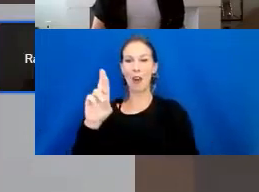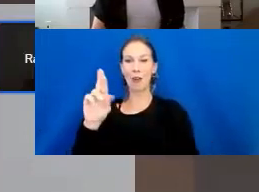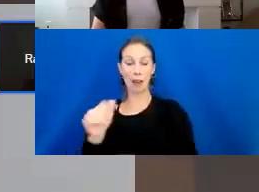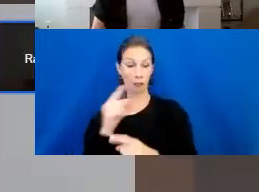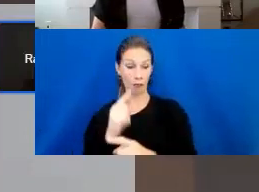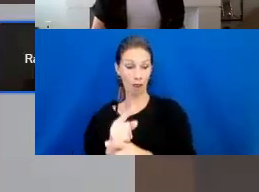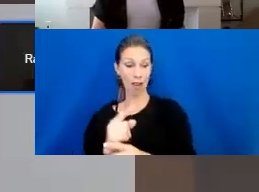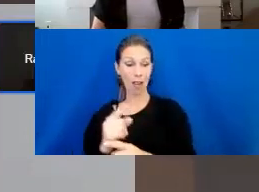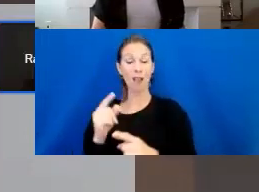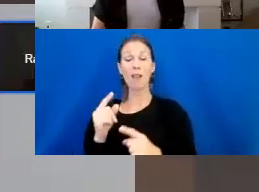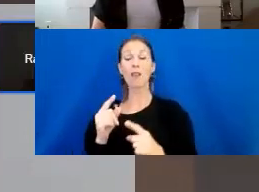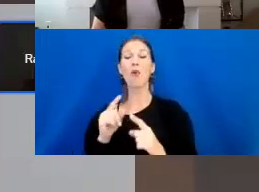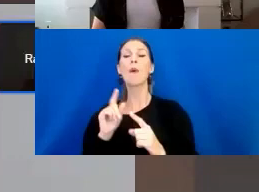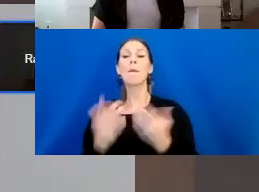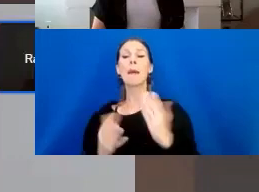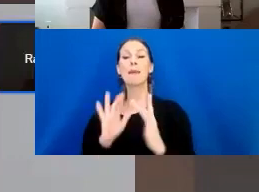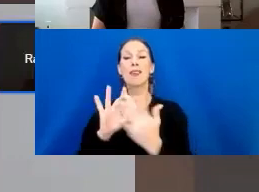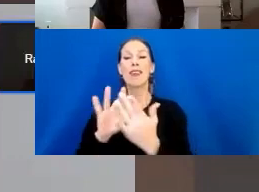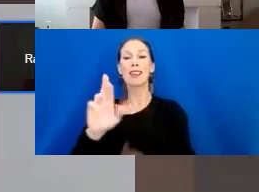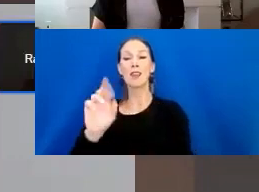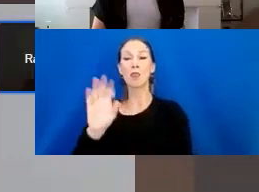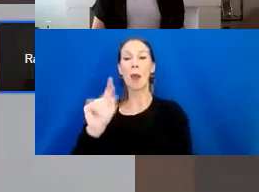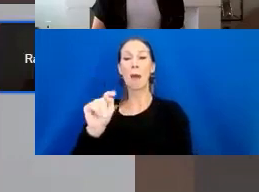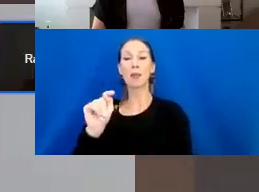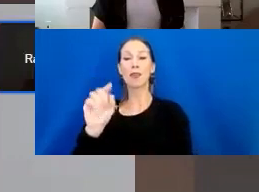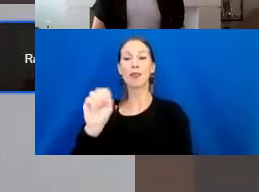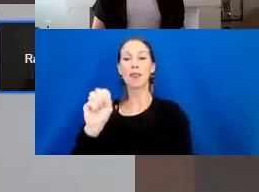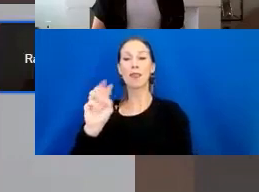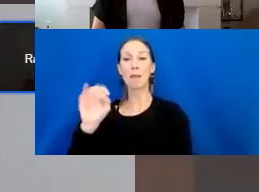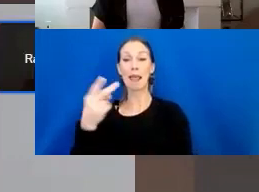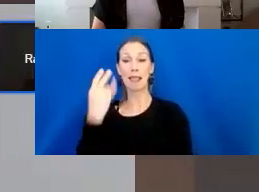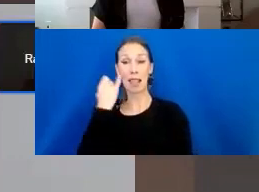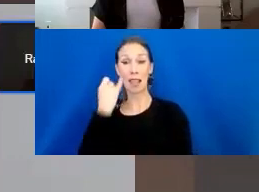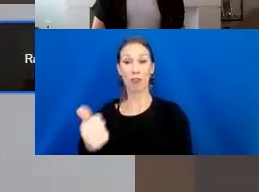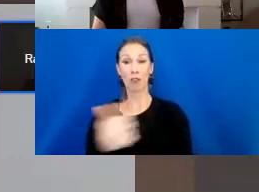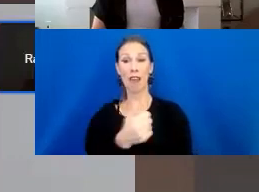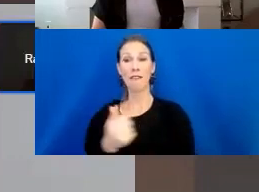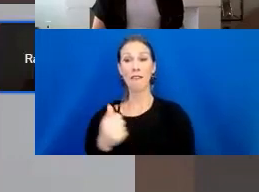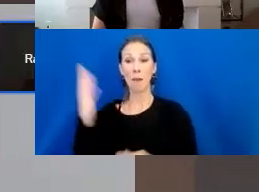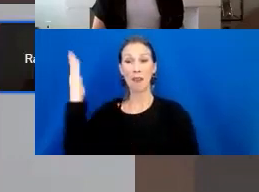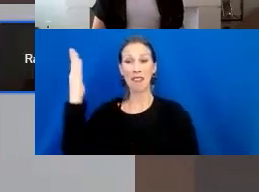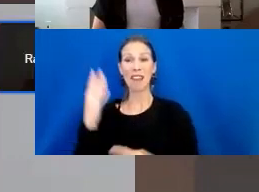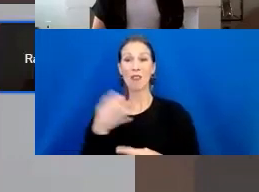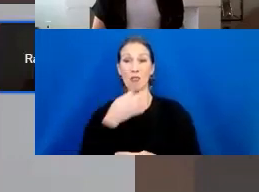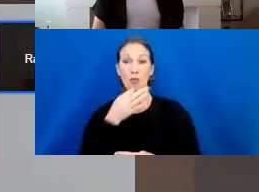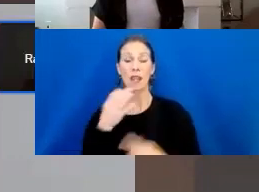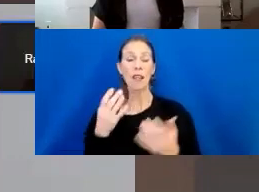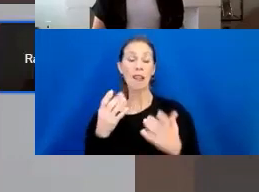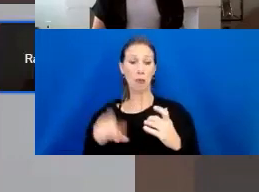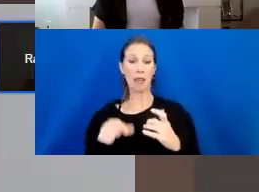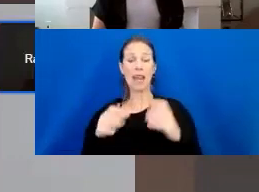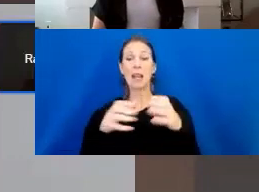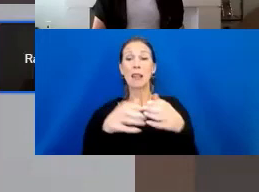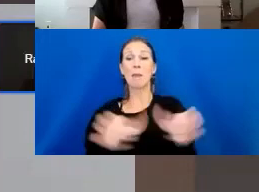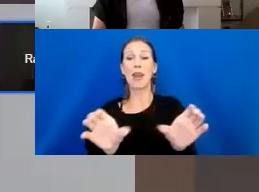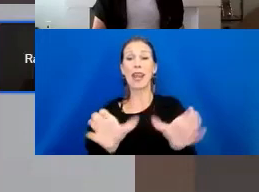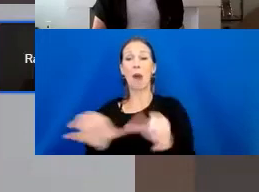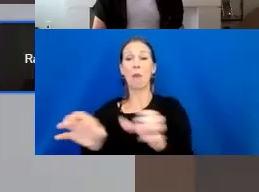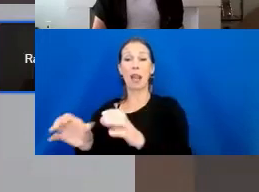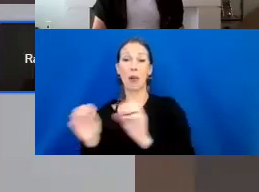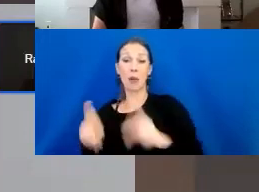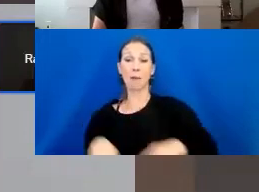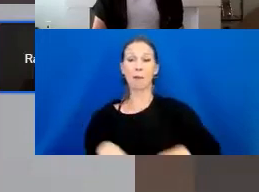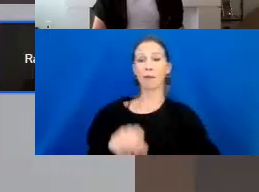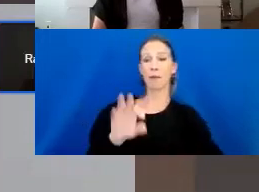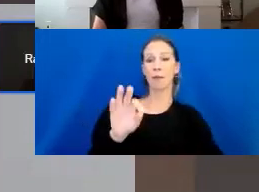Smith if you are requiring breakouts for your session. Yeah. One other question. Let me just say on the breakouts, we